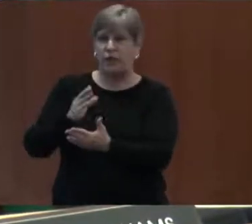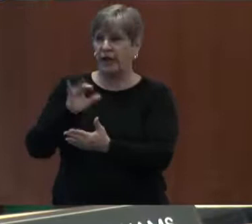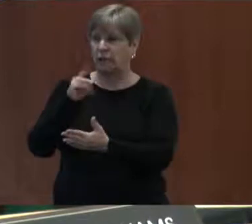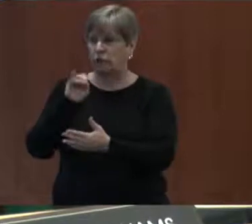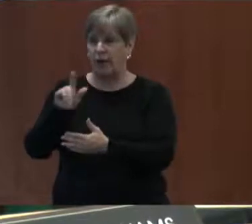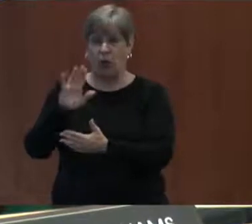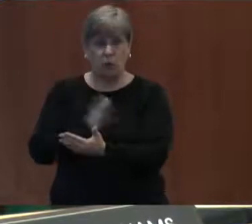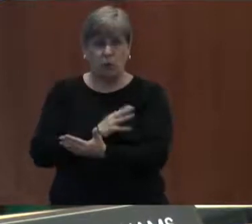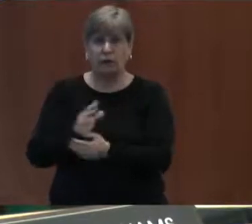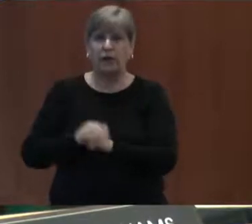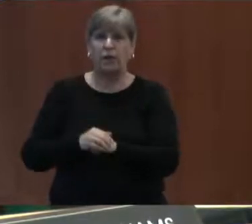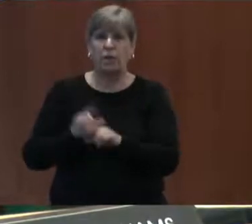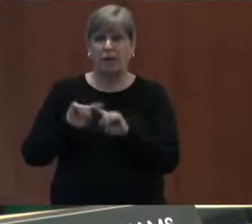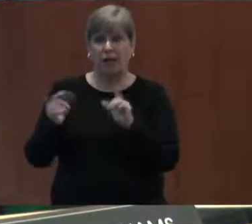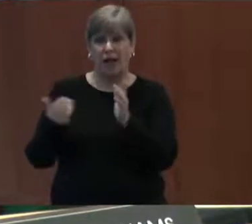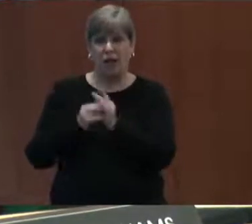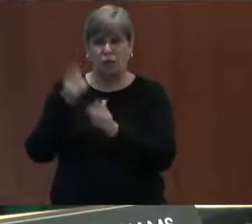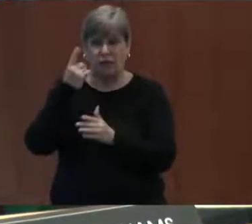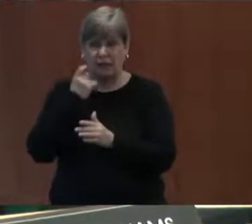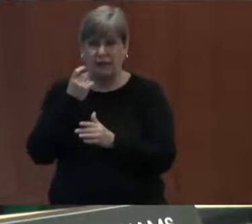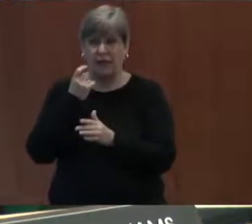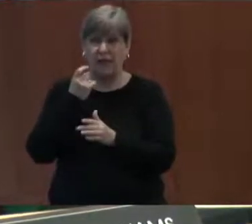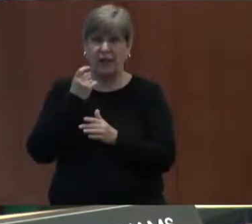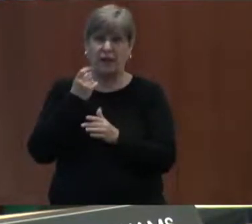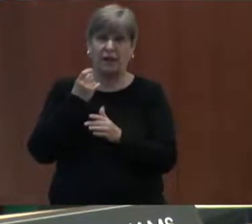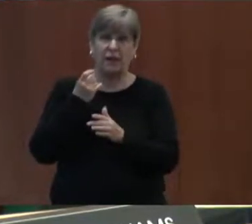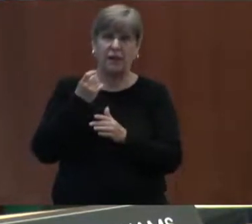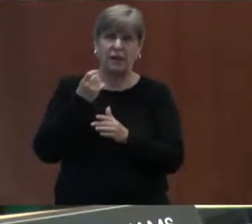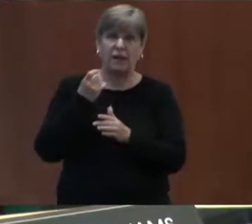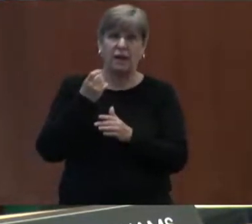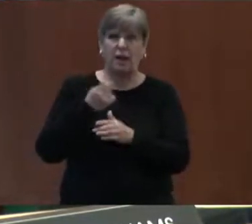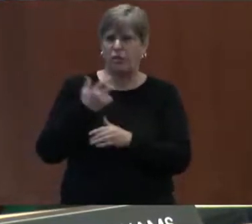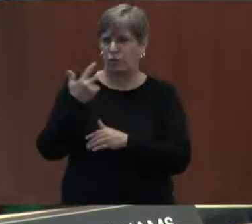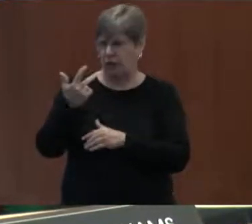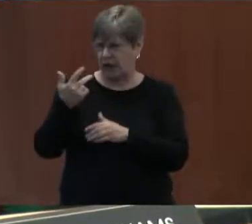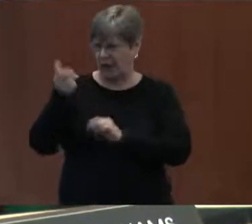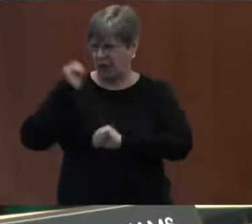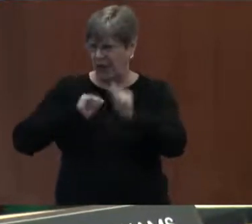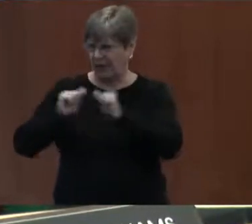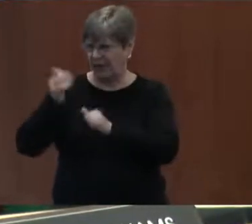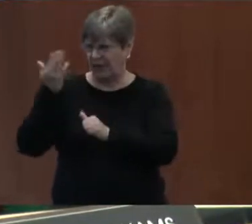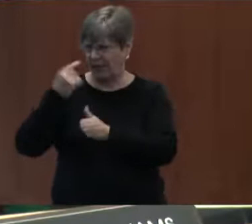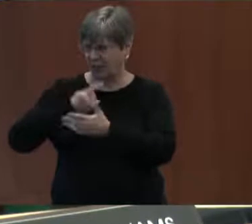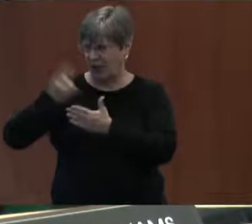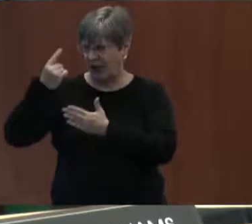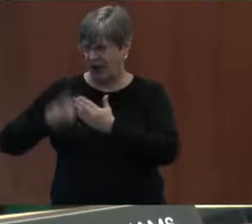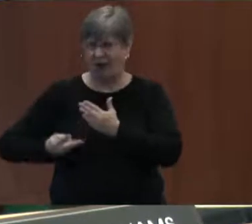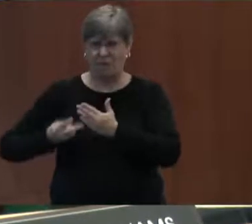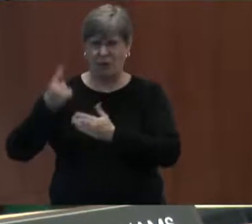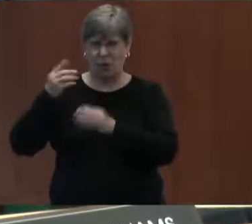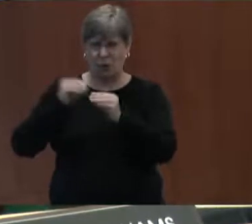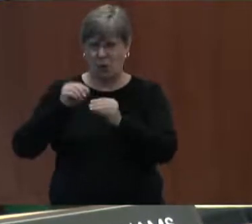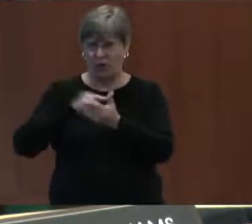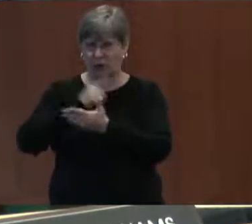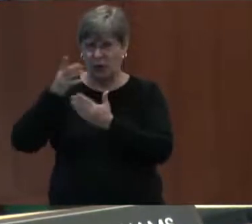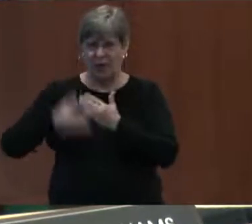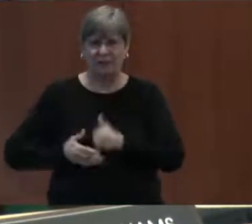music. But again, most recently, kind of my tour has been, I think I've been to 3 plays in a week and a half, and 1 more play here to go this